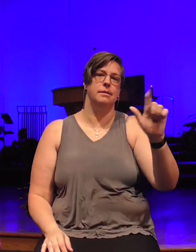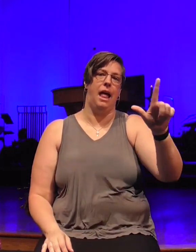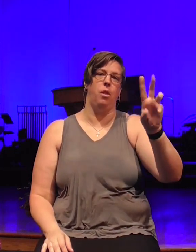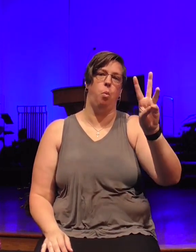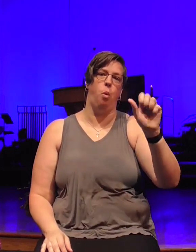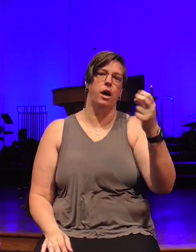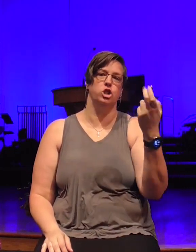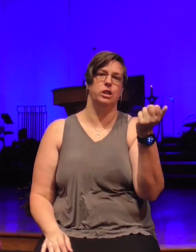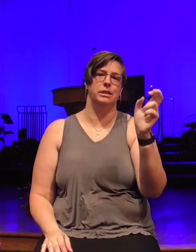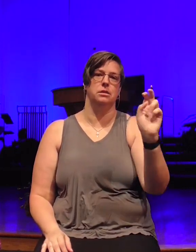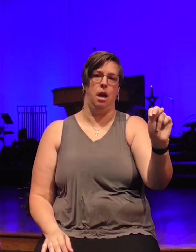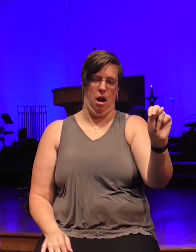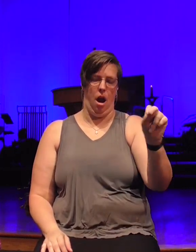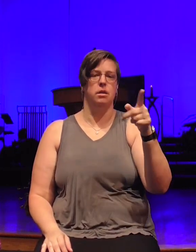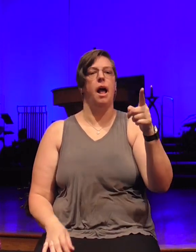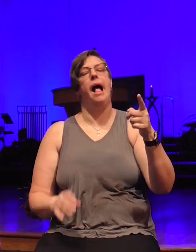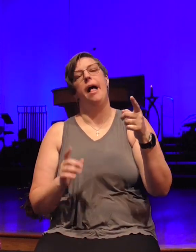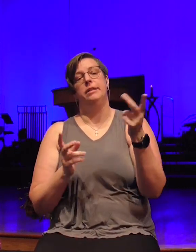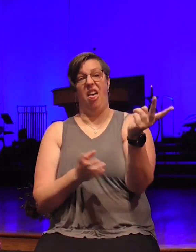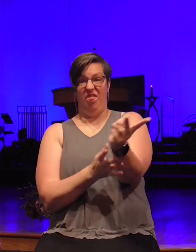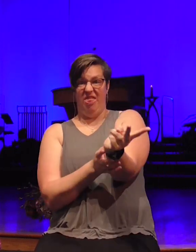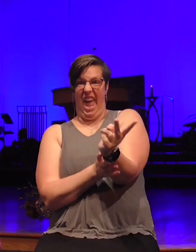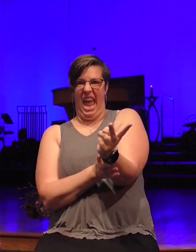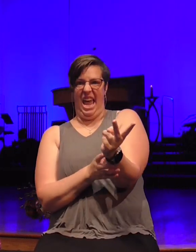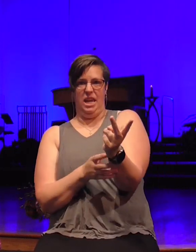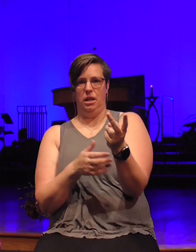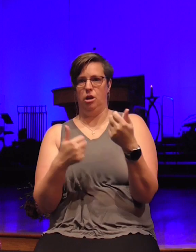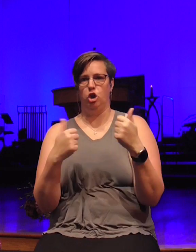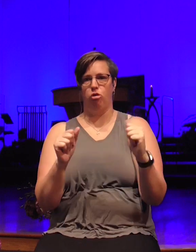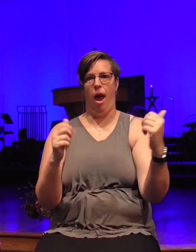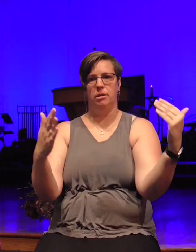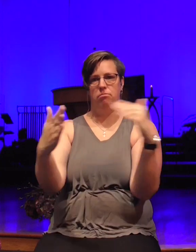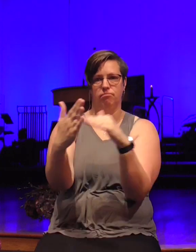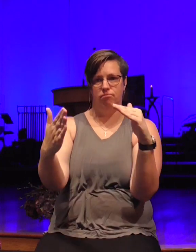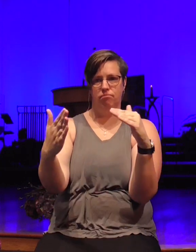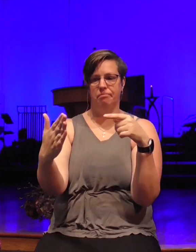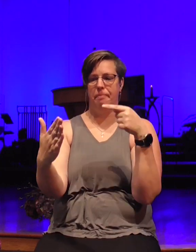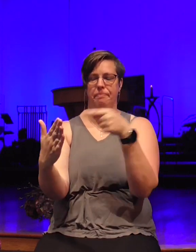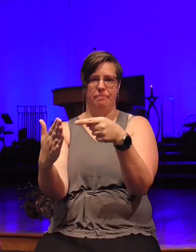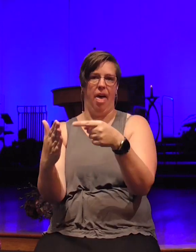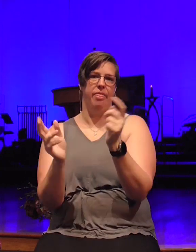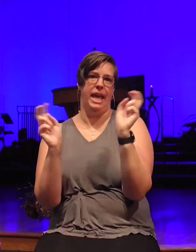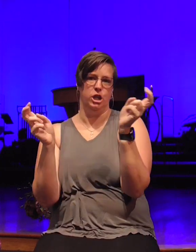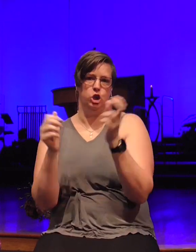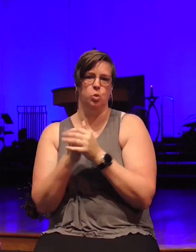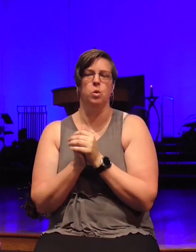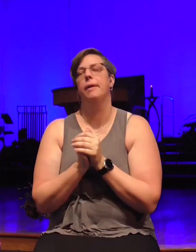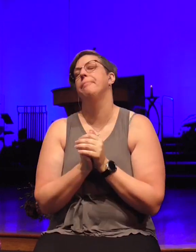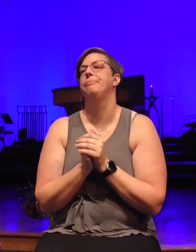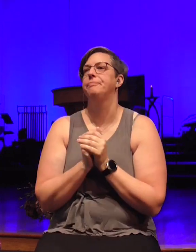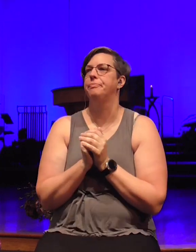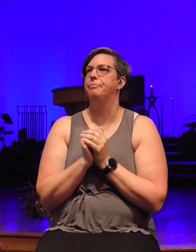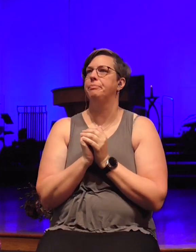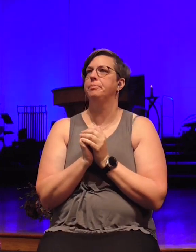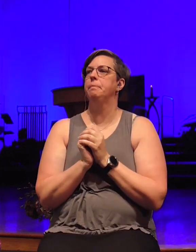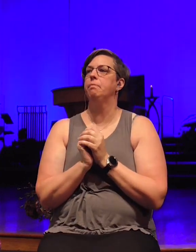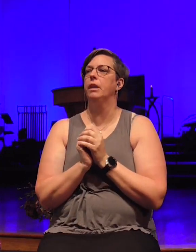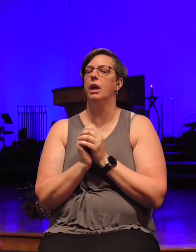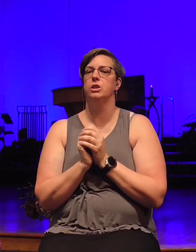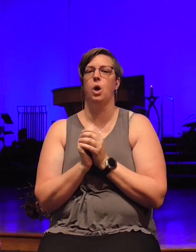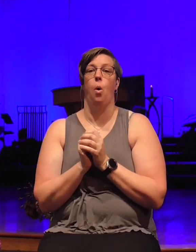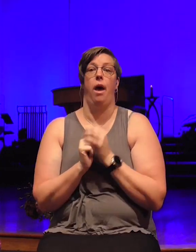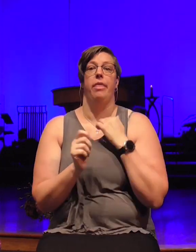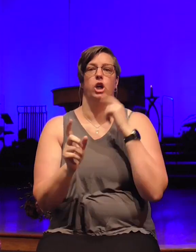by Denzel, and they go about litigating this issue. And there's a point in